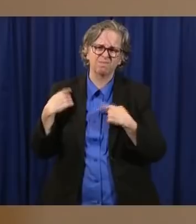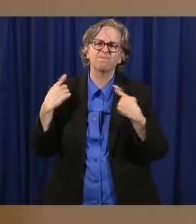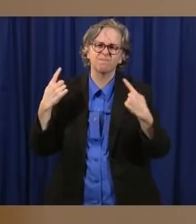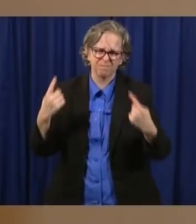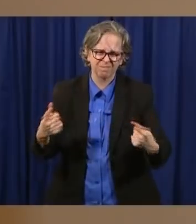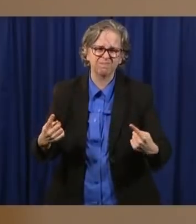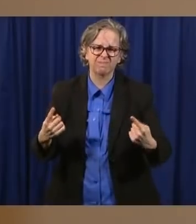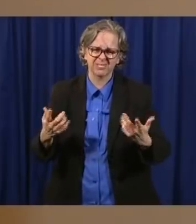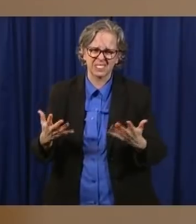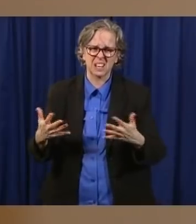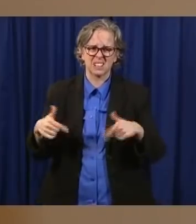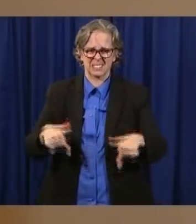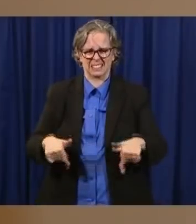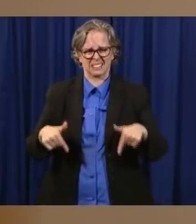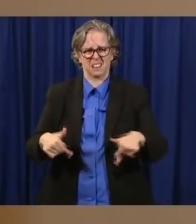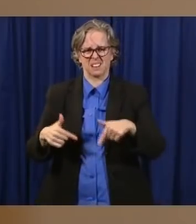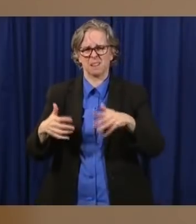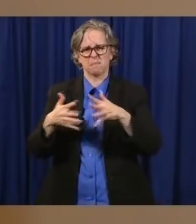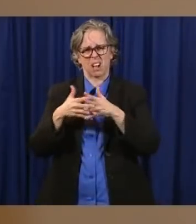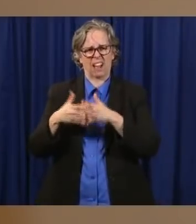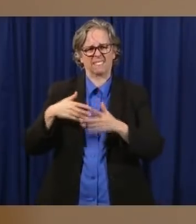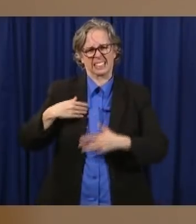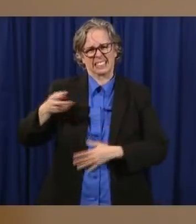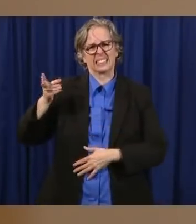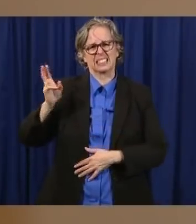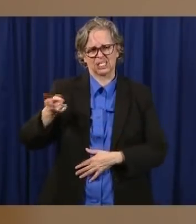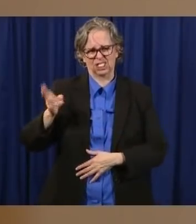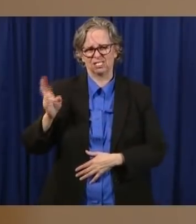of access to quality healthcare as well.